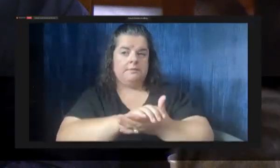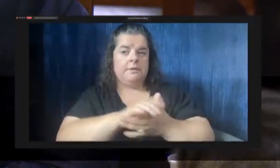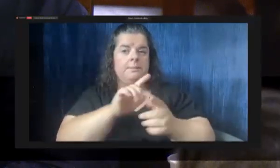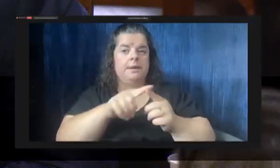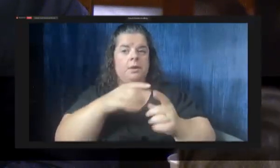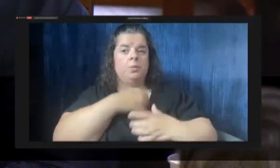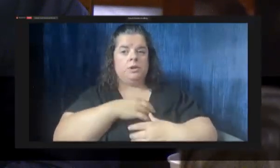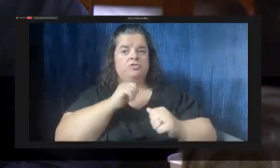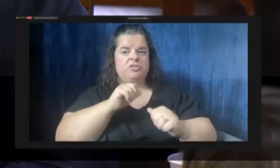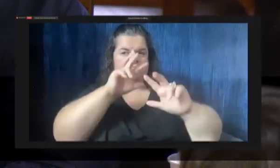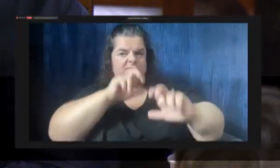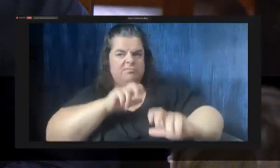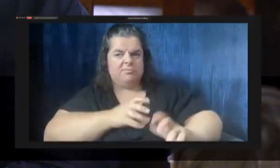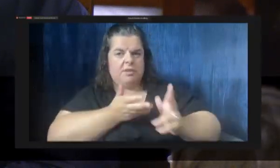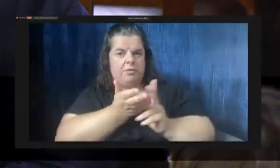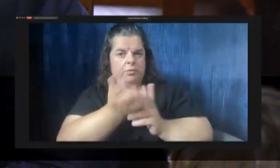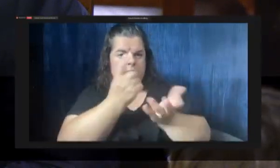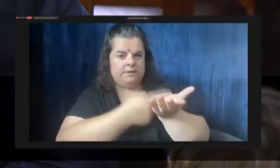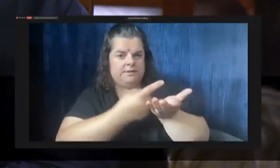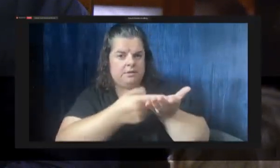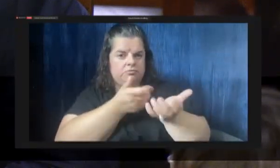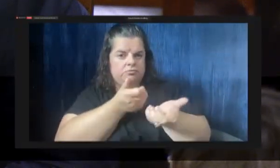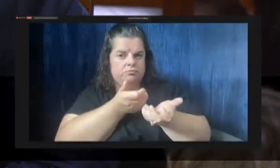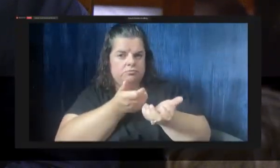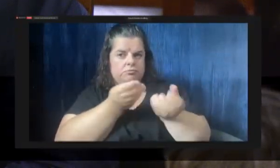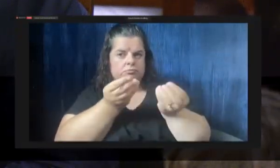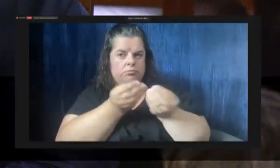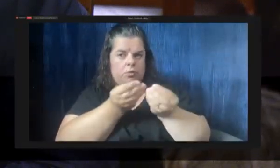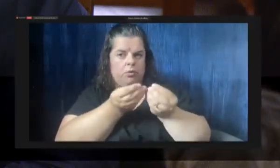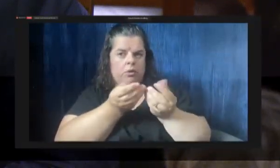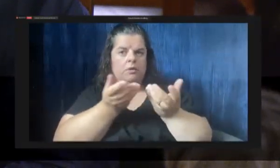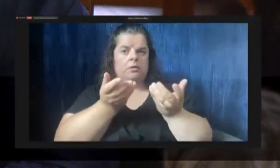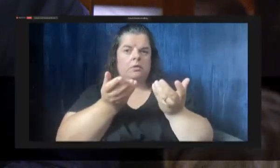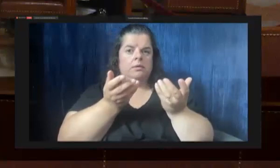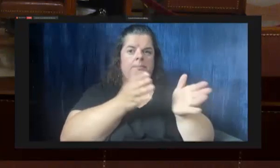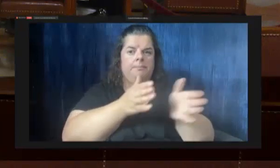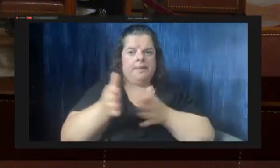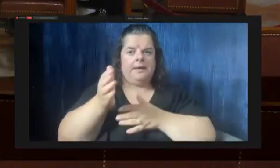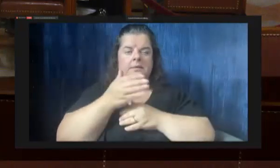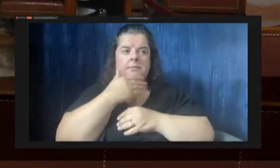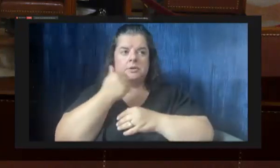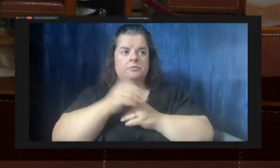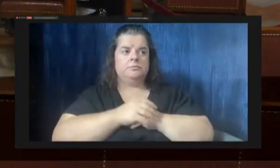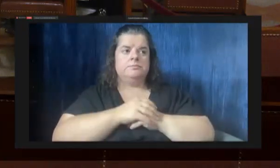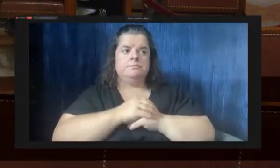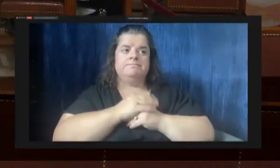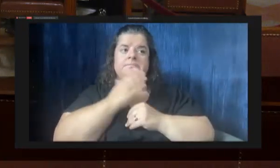this out more and we're more strategic in our plan here. Right. Thanks.